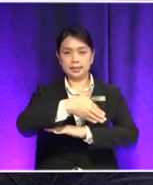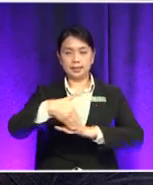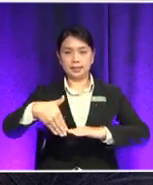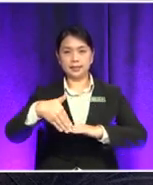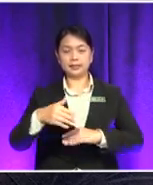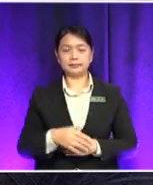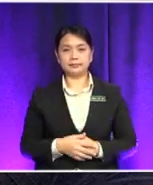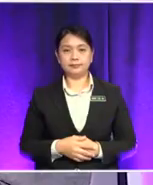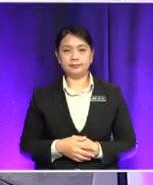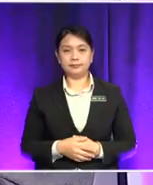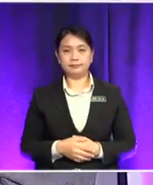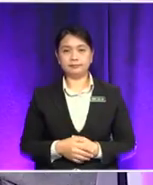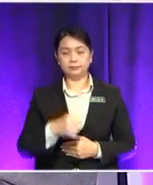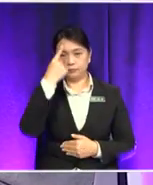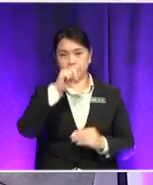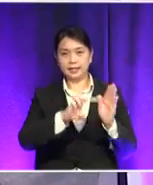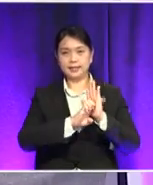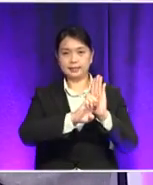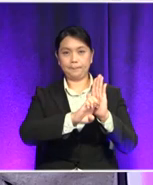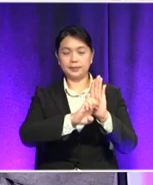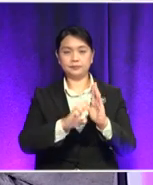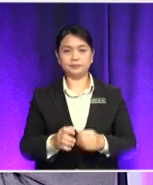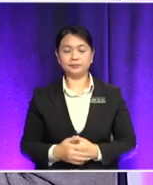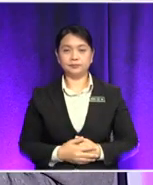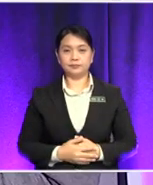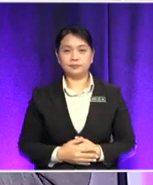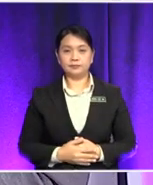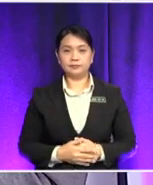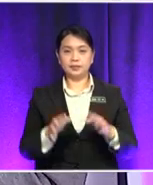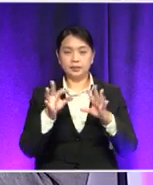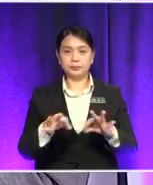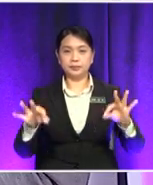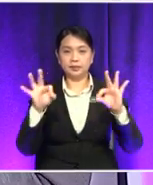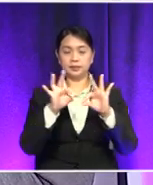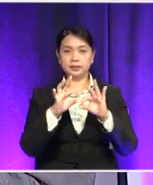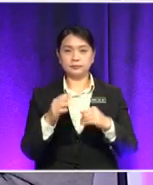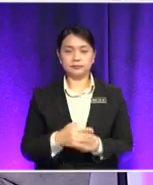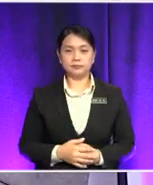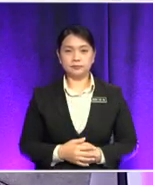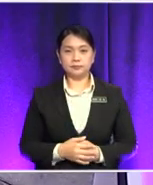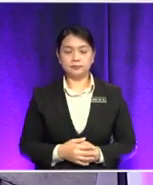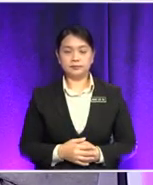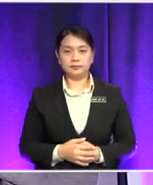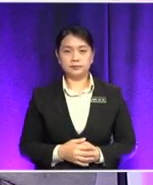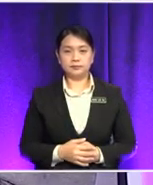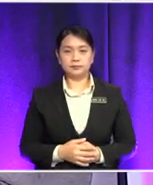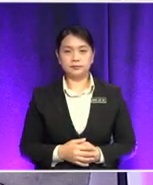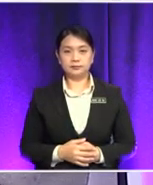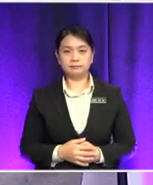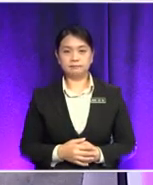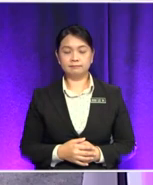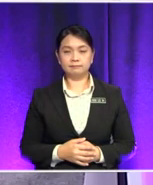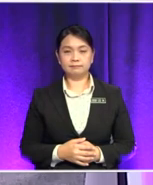I am? For the example. Okay. The abandoned warehouse behind the train station. Oh, okay, the last